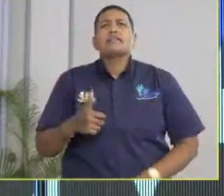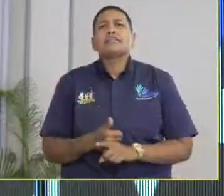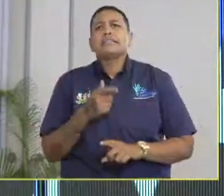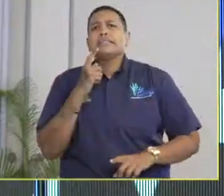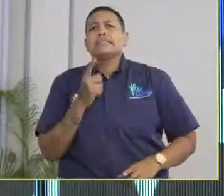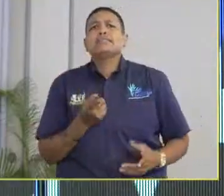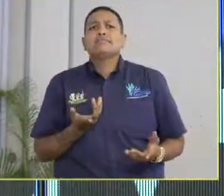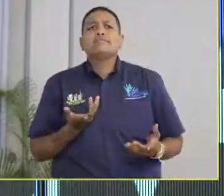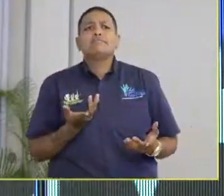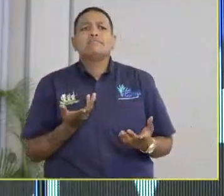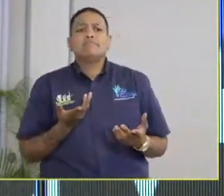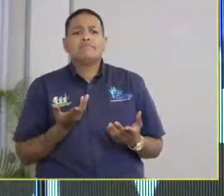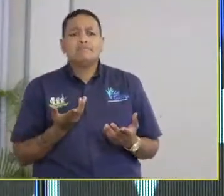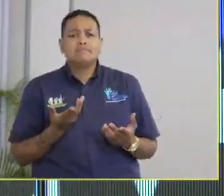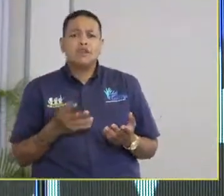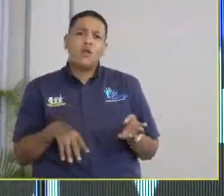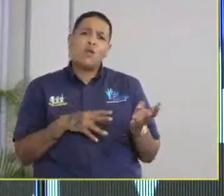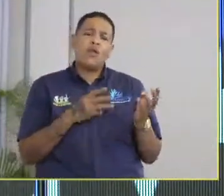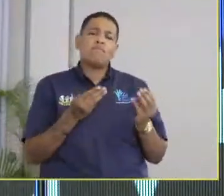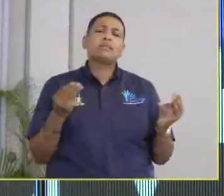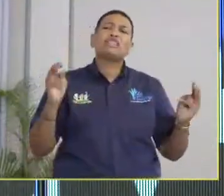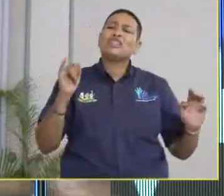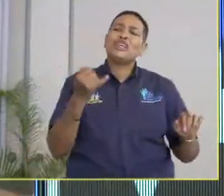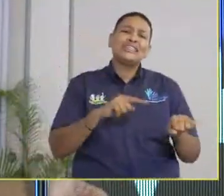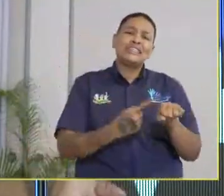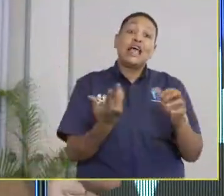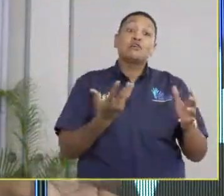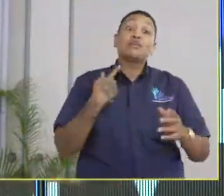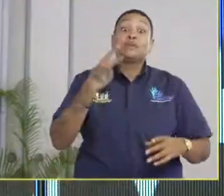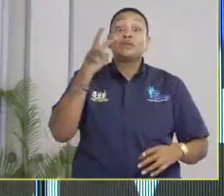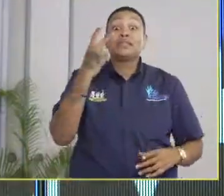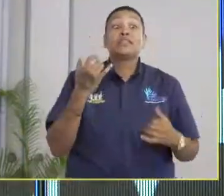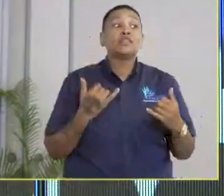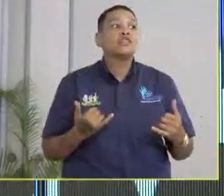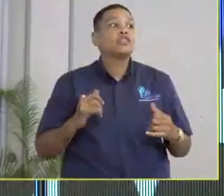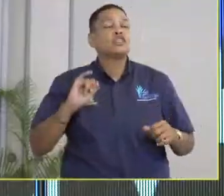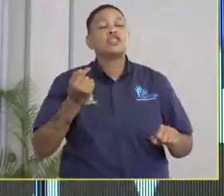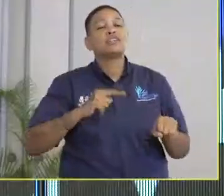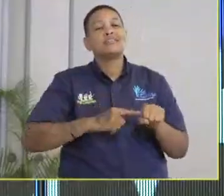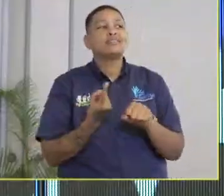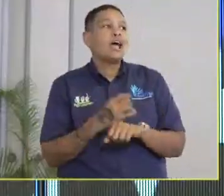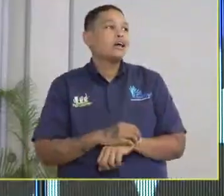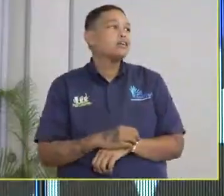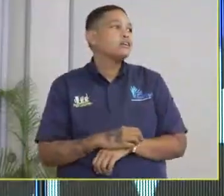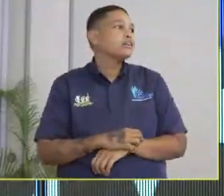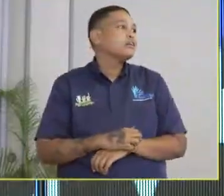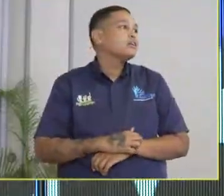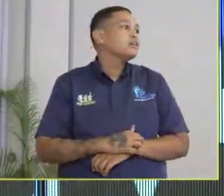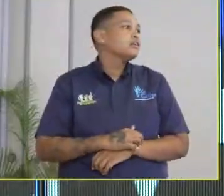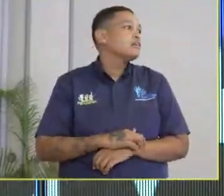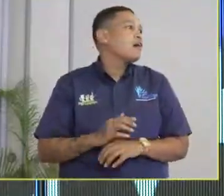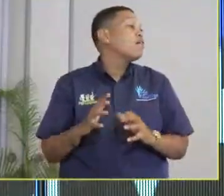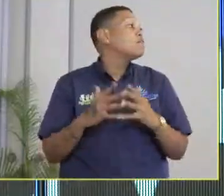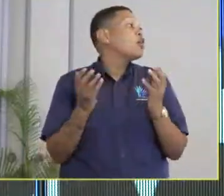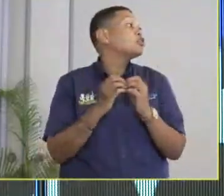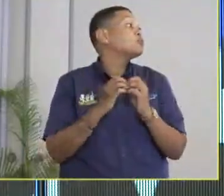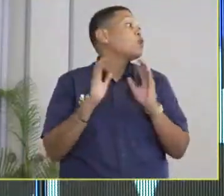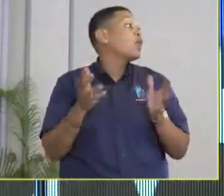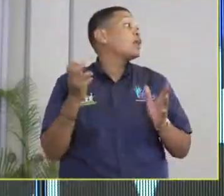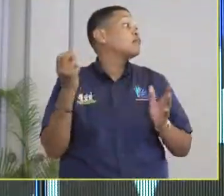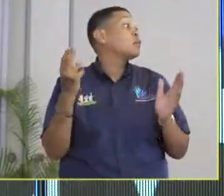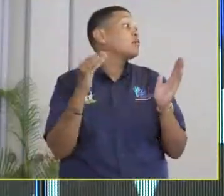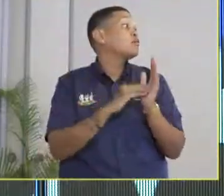material is just beginning. What you see today is just the beginning. We have so much more.